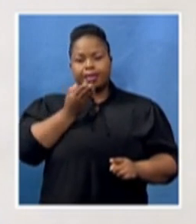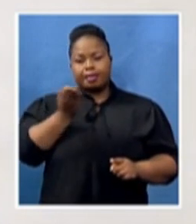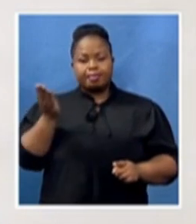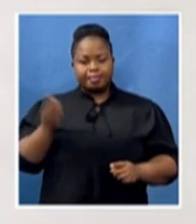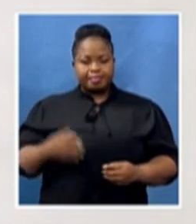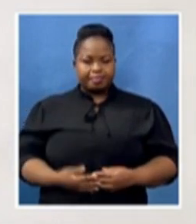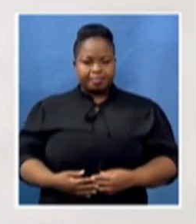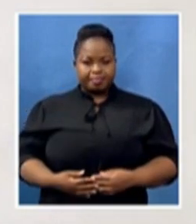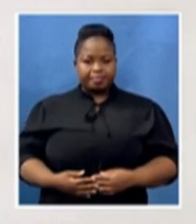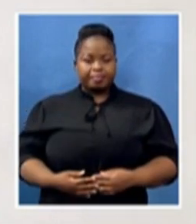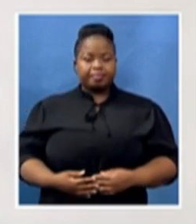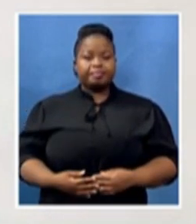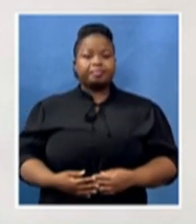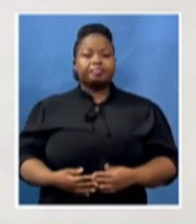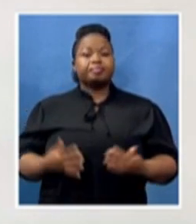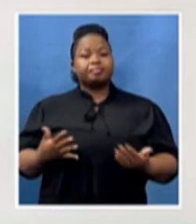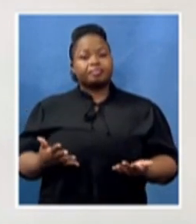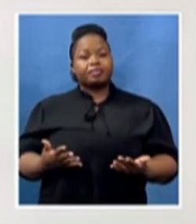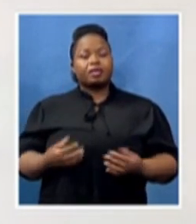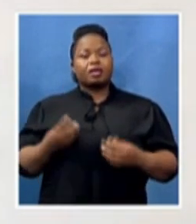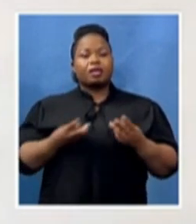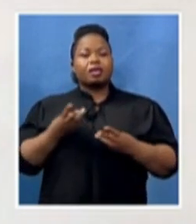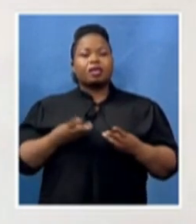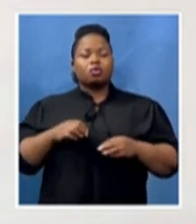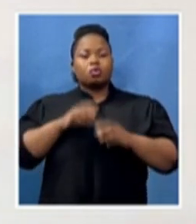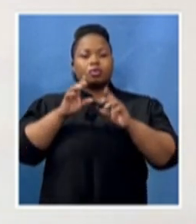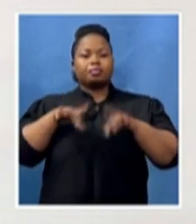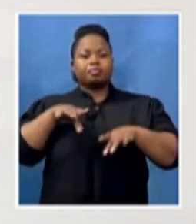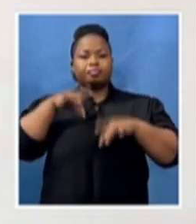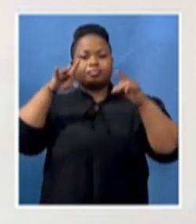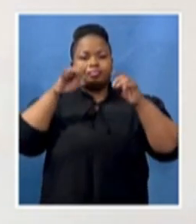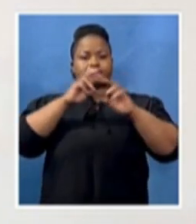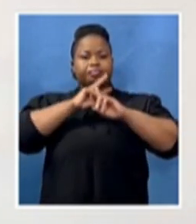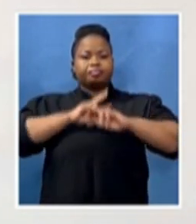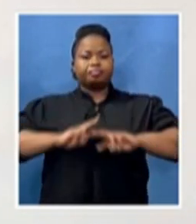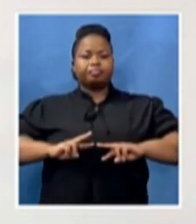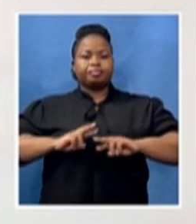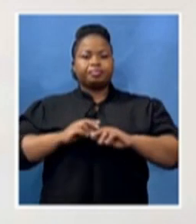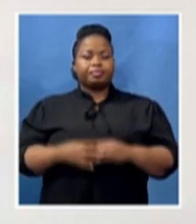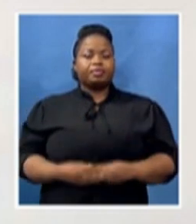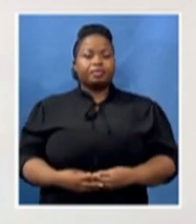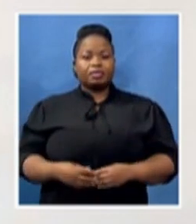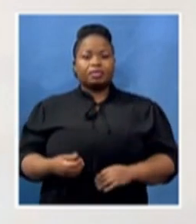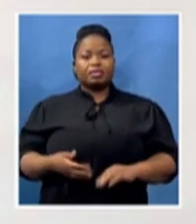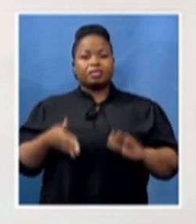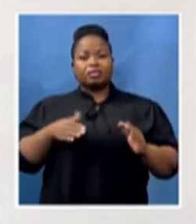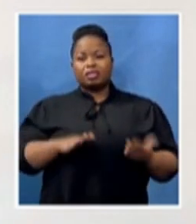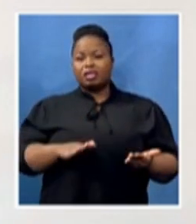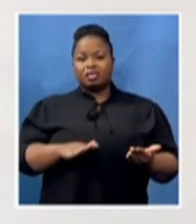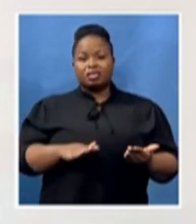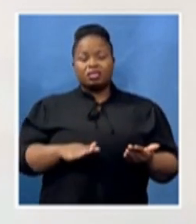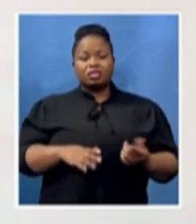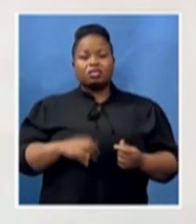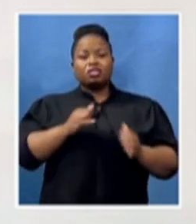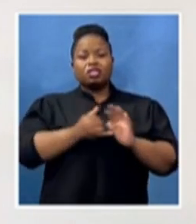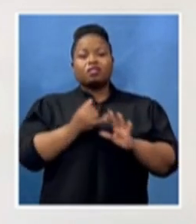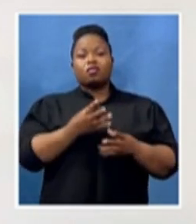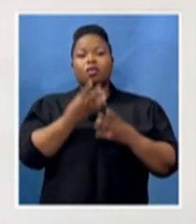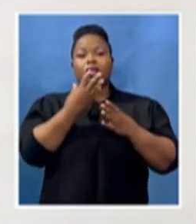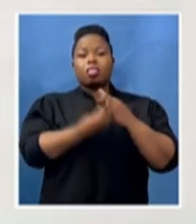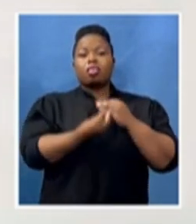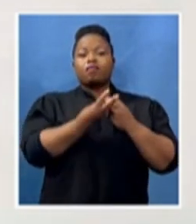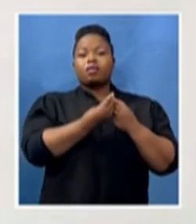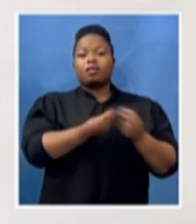souls rest in peace. May their brutal deaths not be in vain. May we as a nation raise our voices